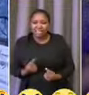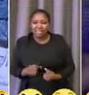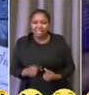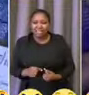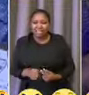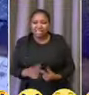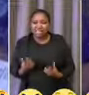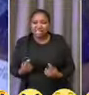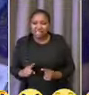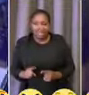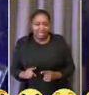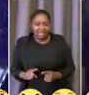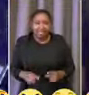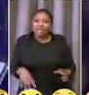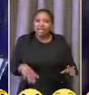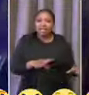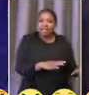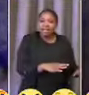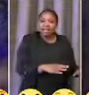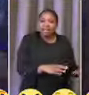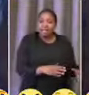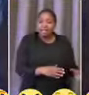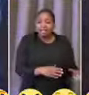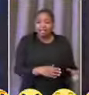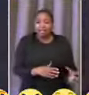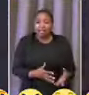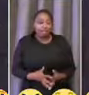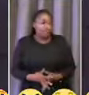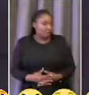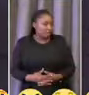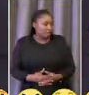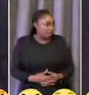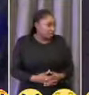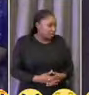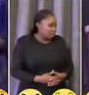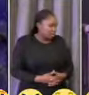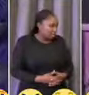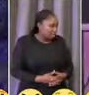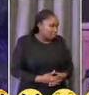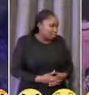Always beautiful to see some tears being shed. Well done.